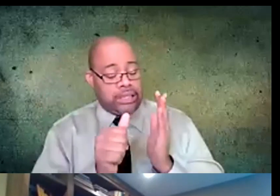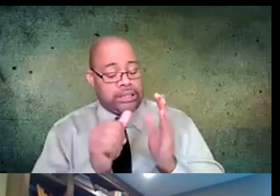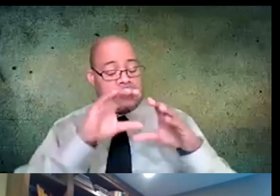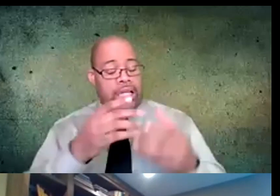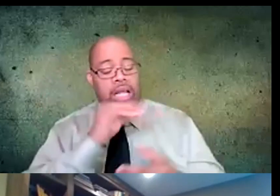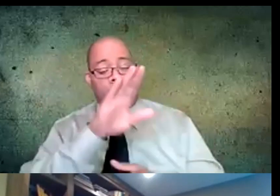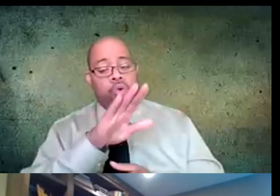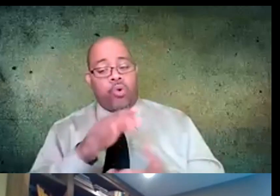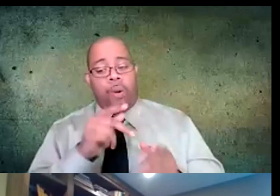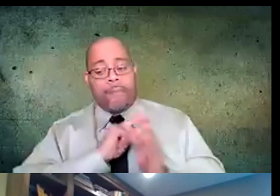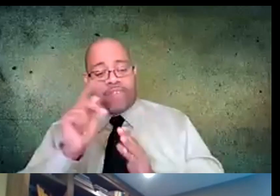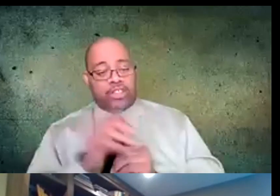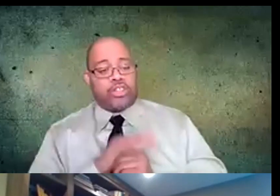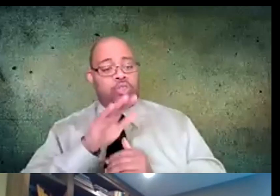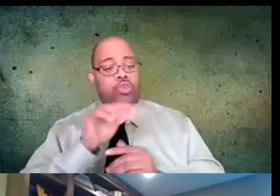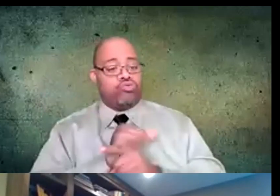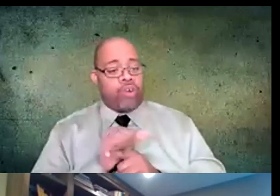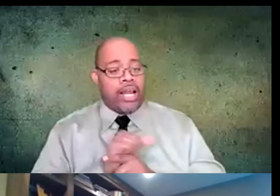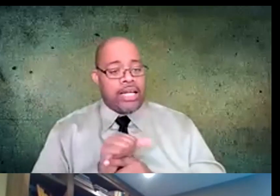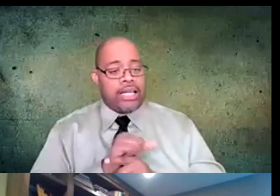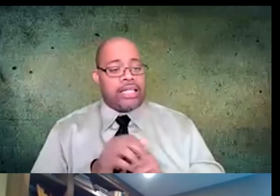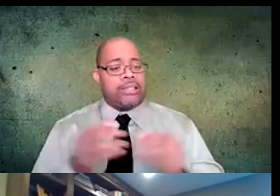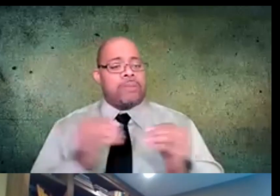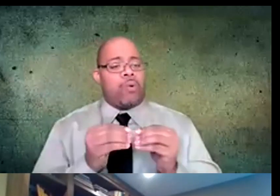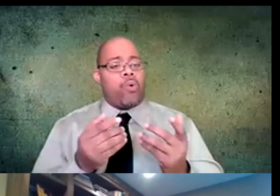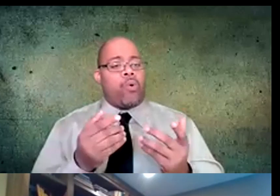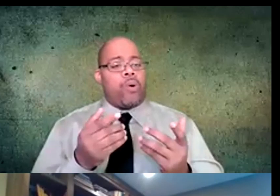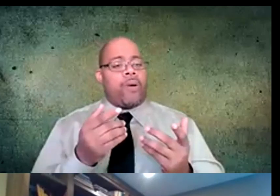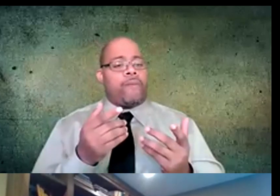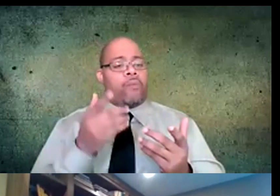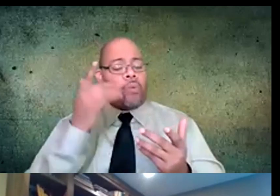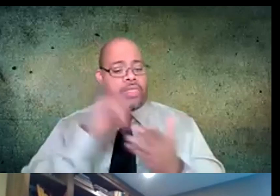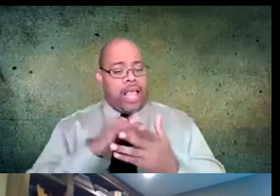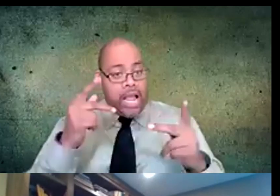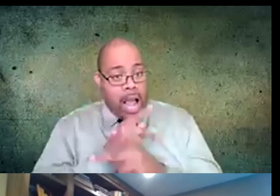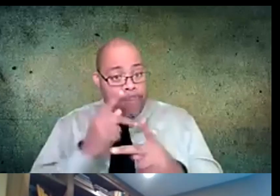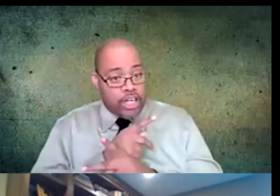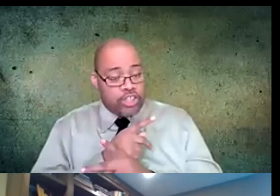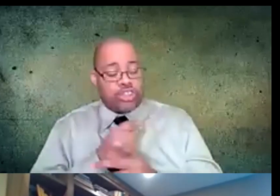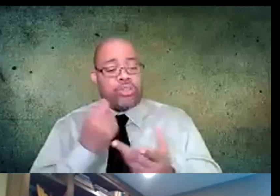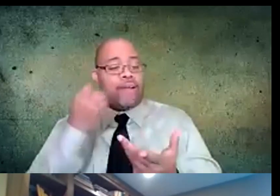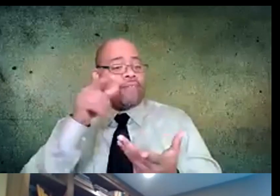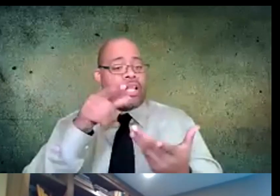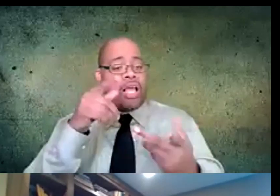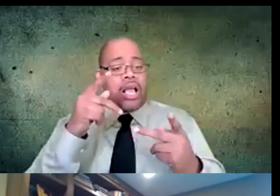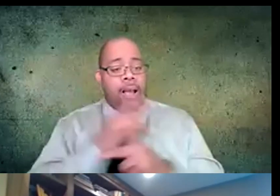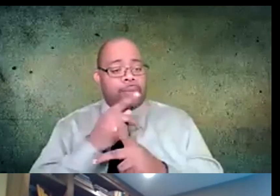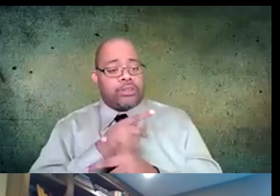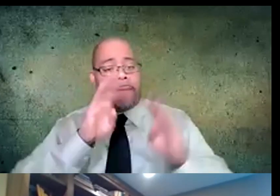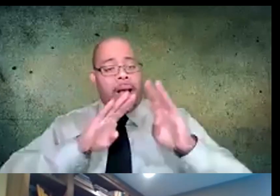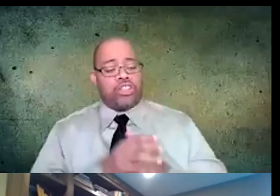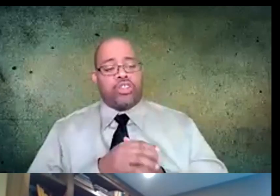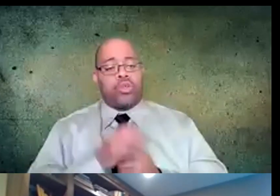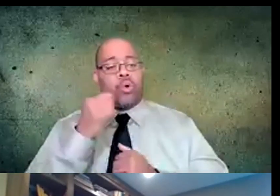your profession, your training is more on the computational side, let's say whether it's computational biology